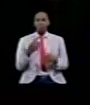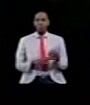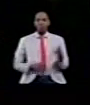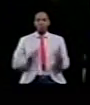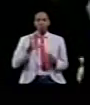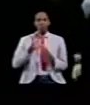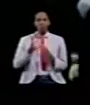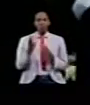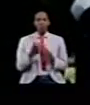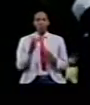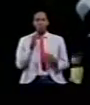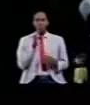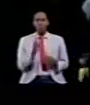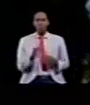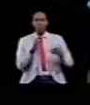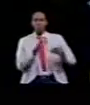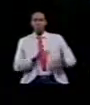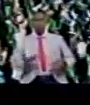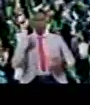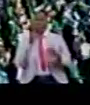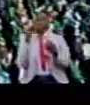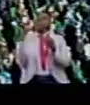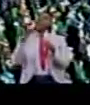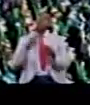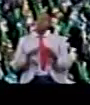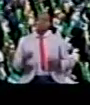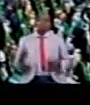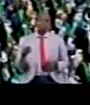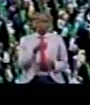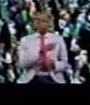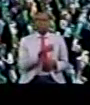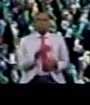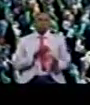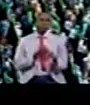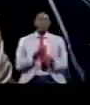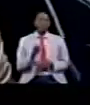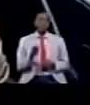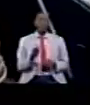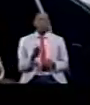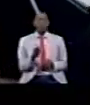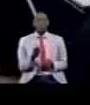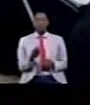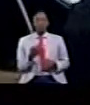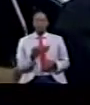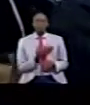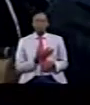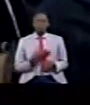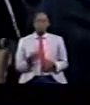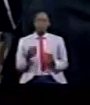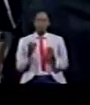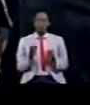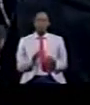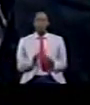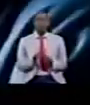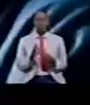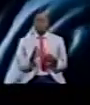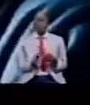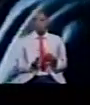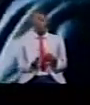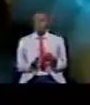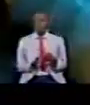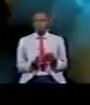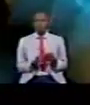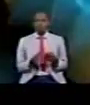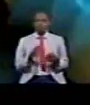now. While that girl was on campus, the father, the mother at home had a very powerful